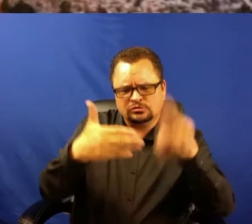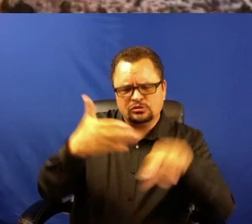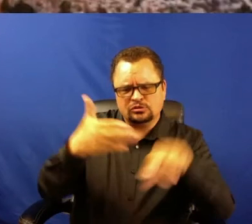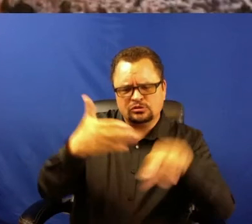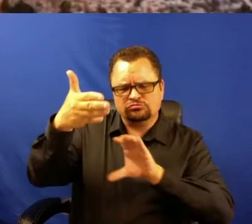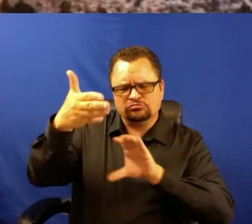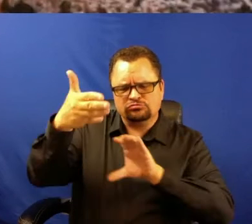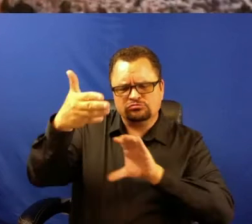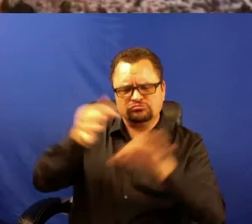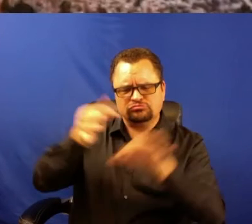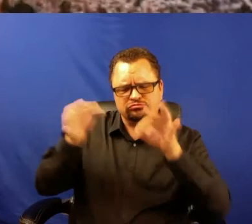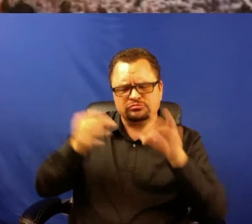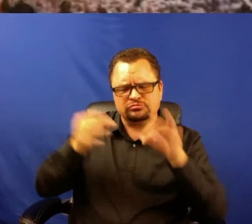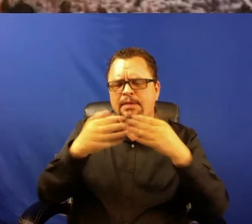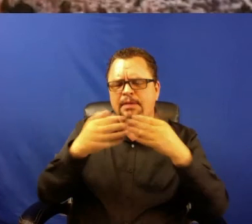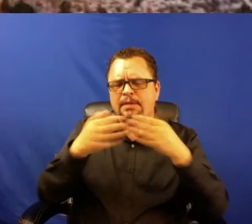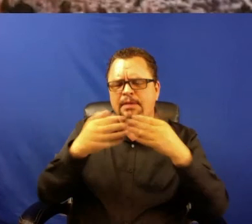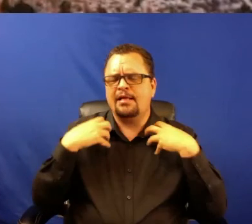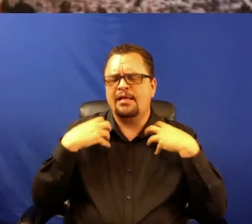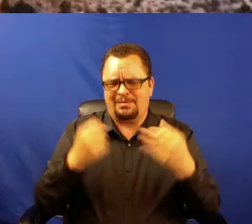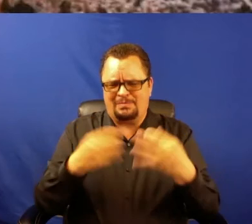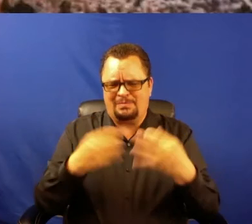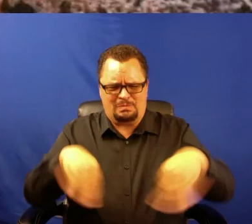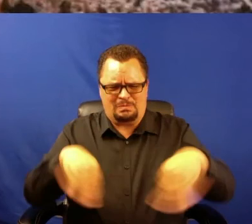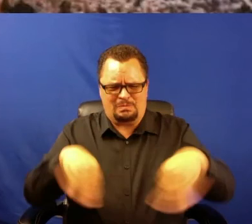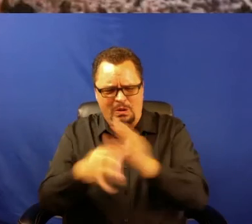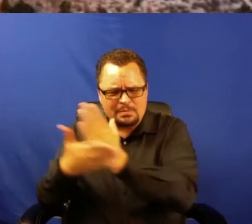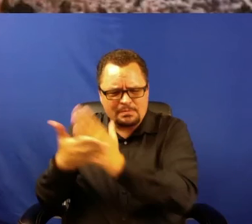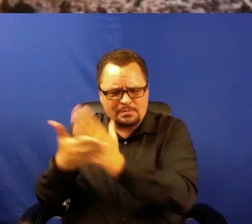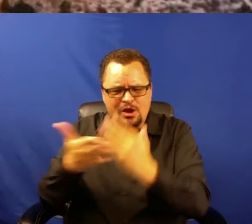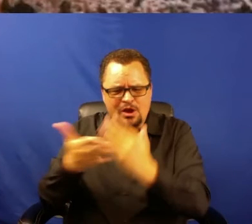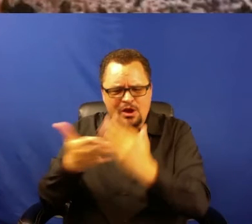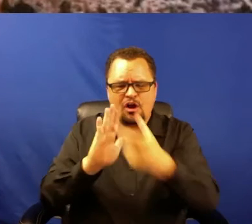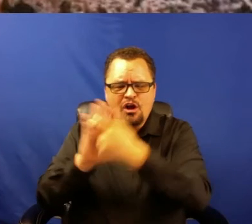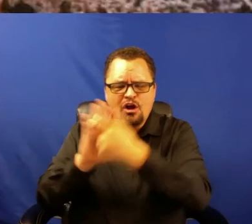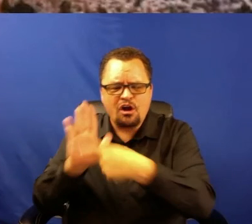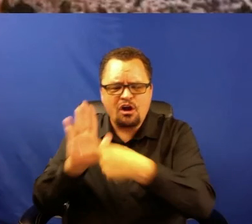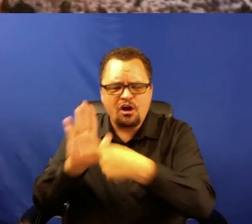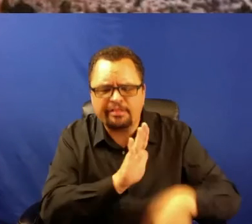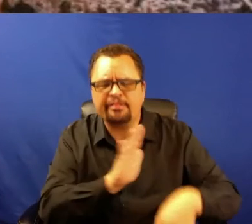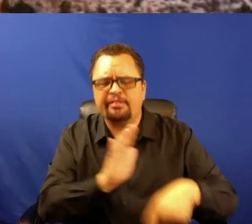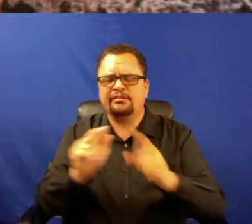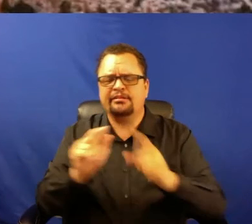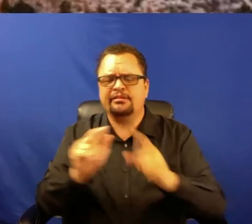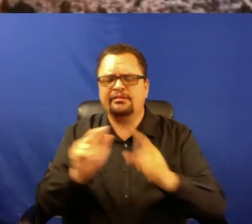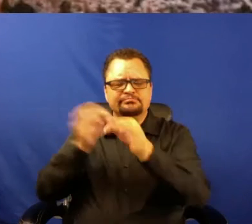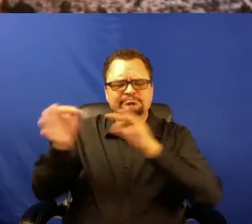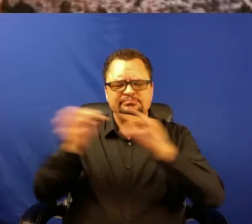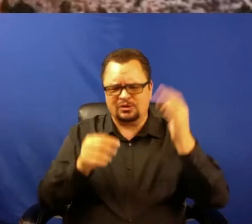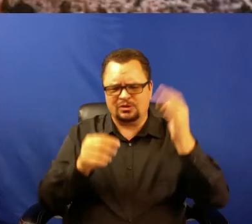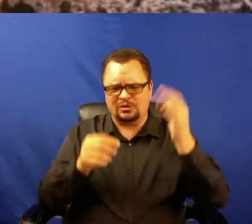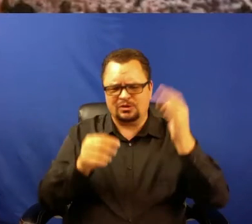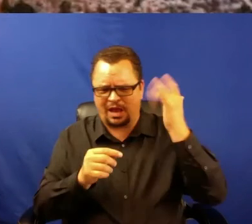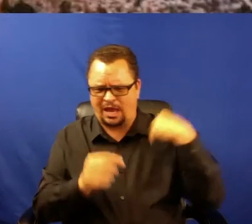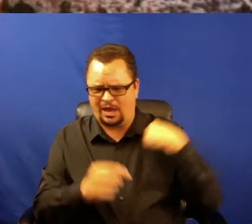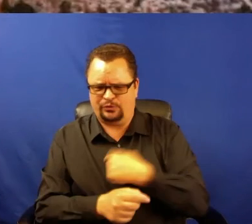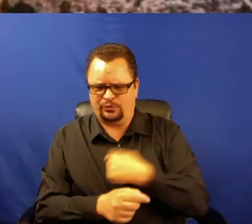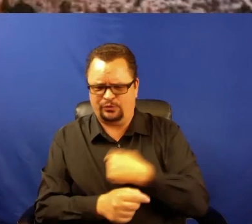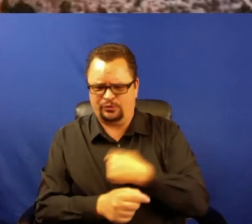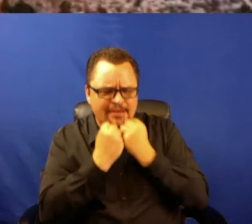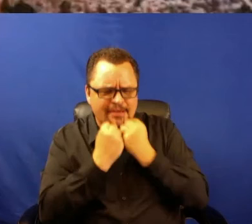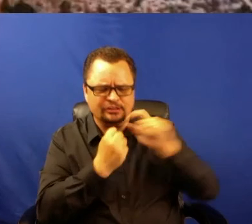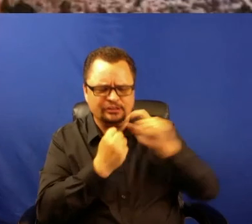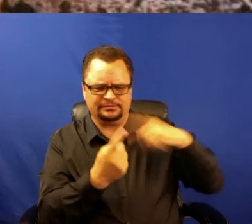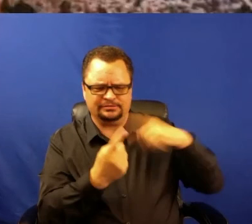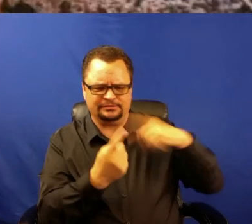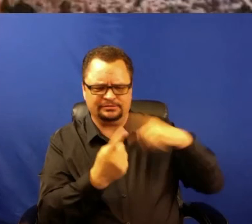findings, and why do we care about it. They vary between, Lancet, JAMA, New England Journal of Medicine,